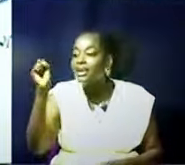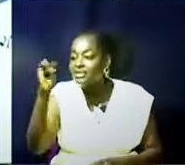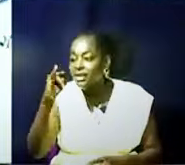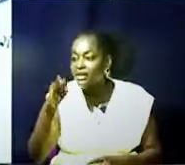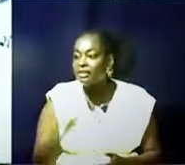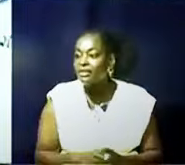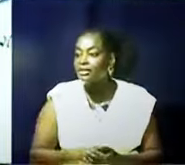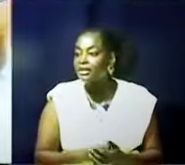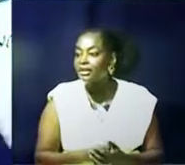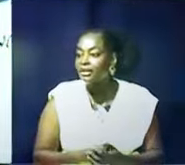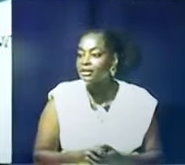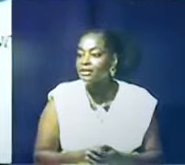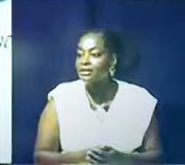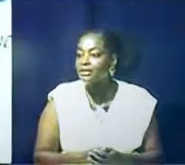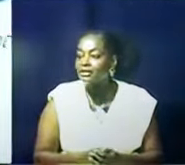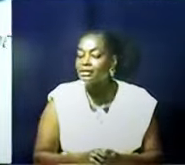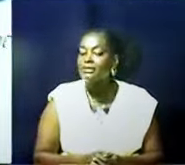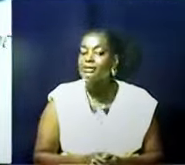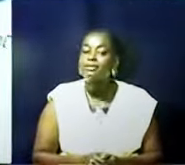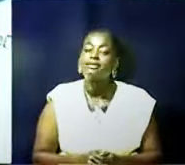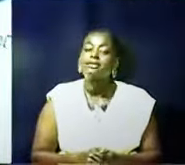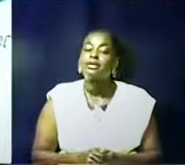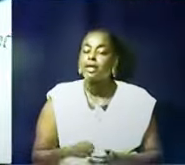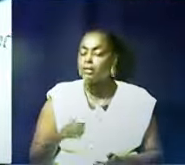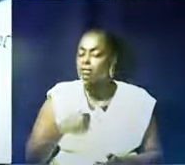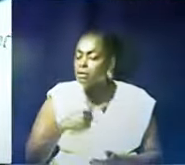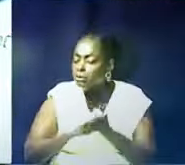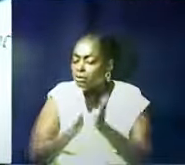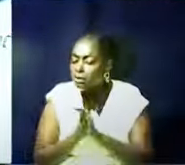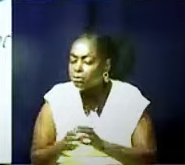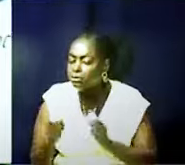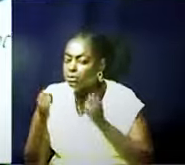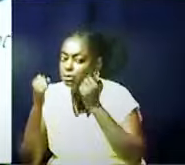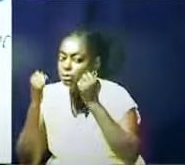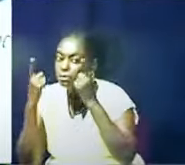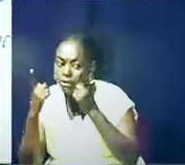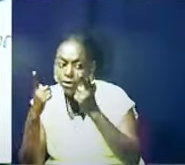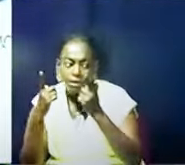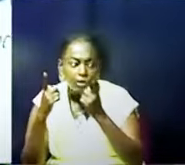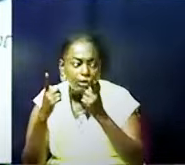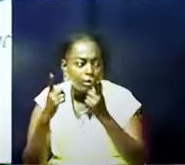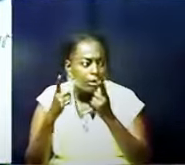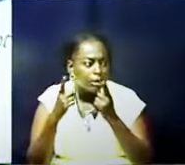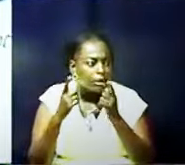but I was surprised. After all the prayers,